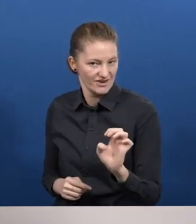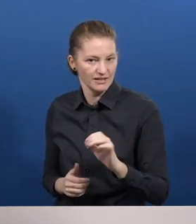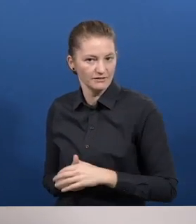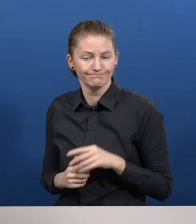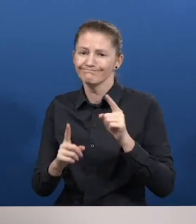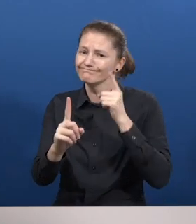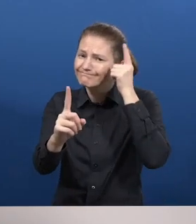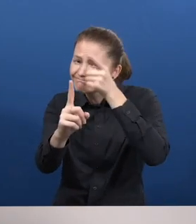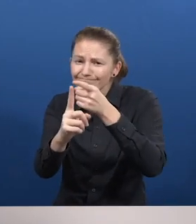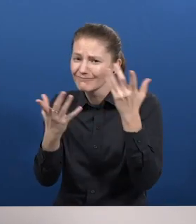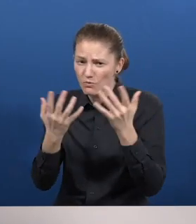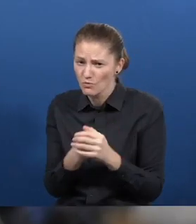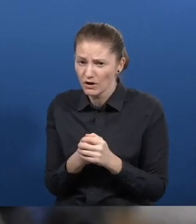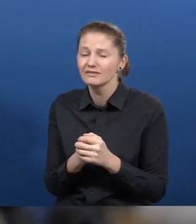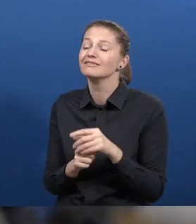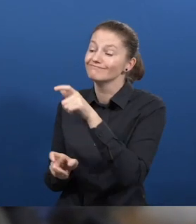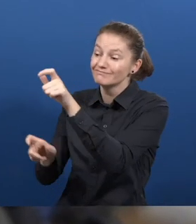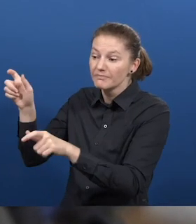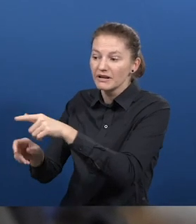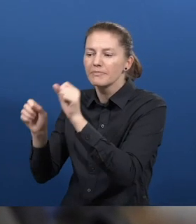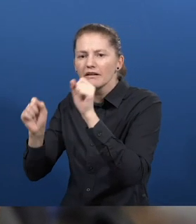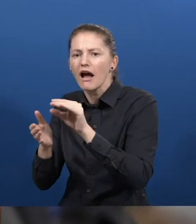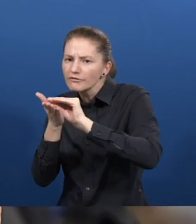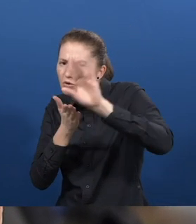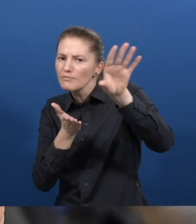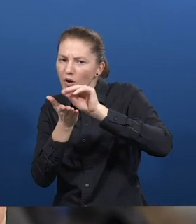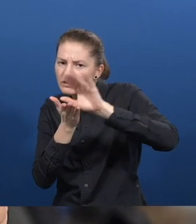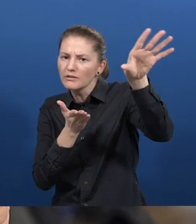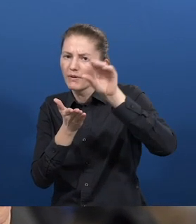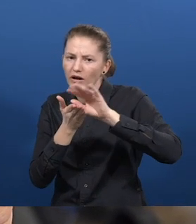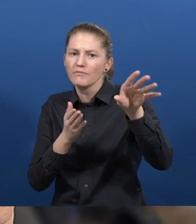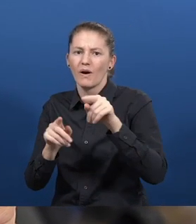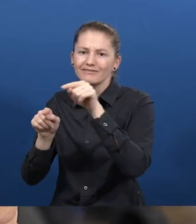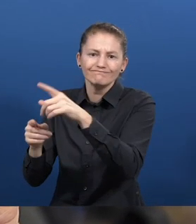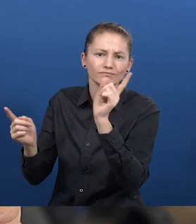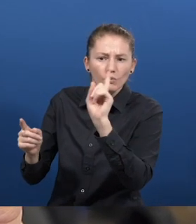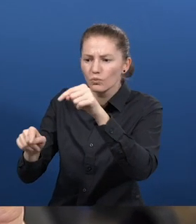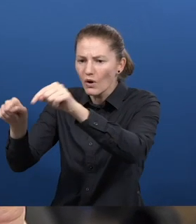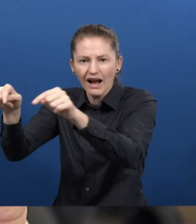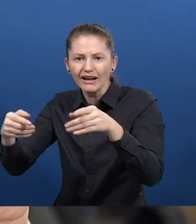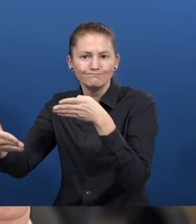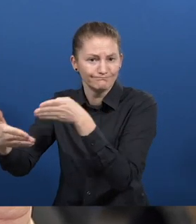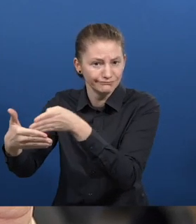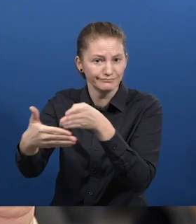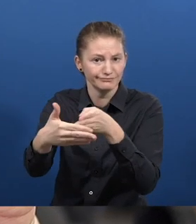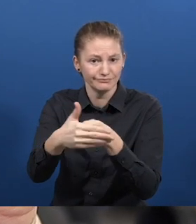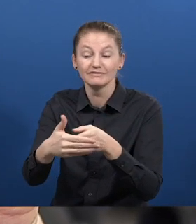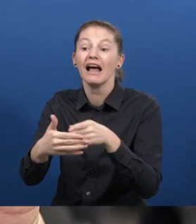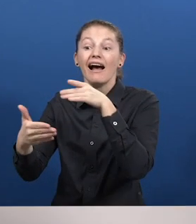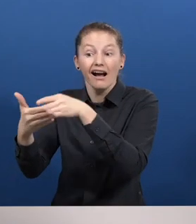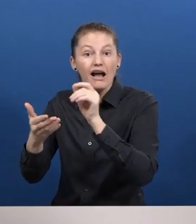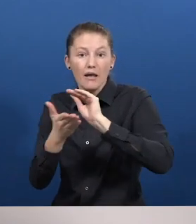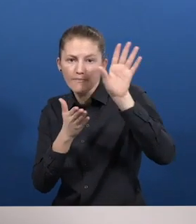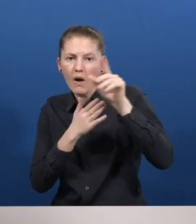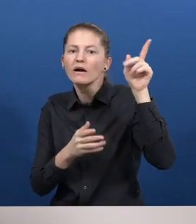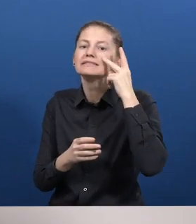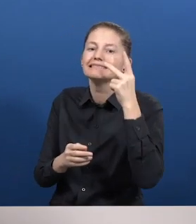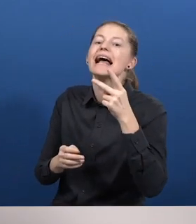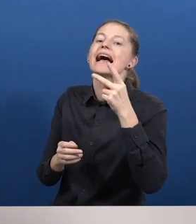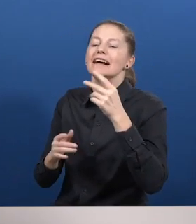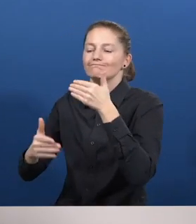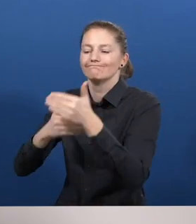authorities, promoting the active involvement of society. With the COVID-19 crisis, the types of reportable incidents have been expanded,